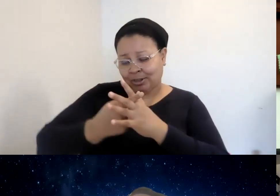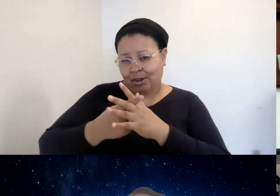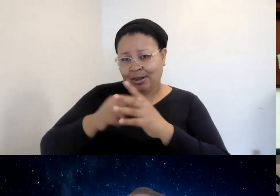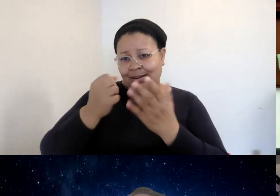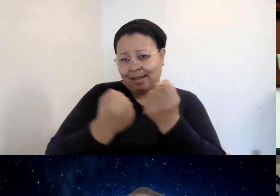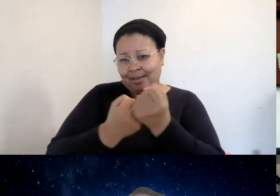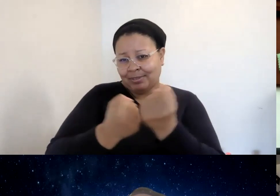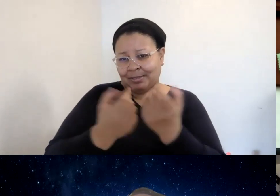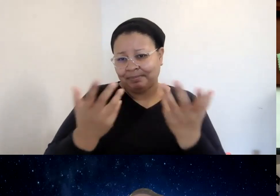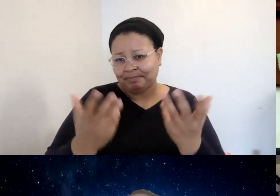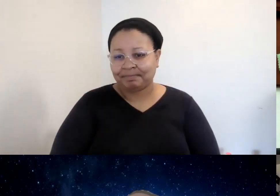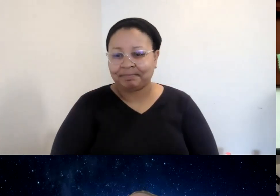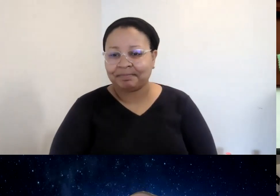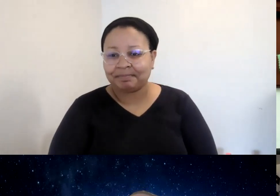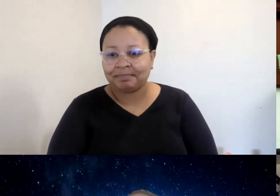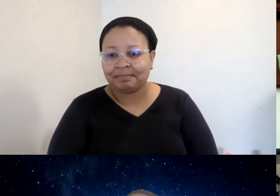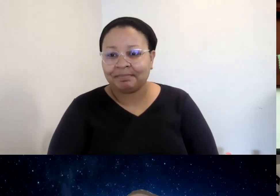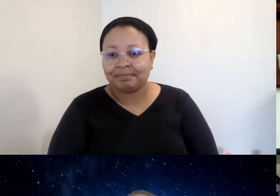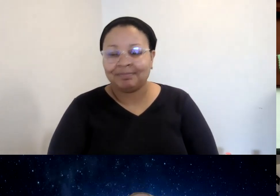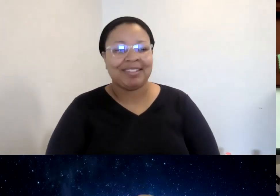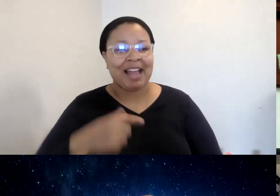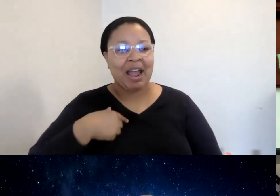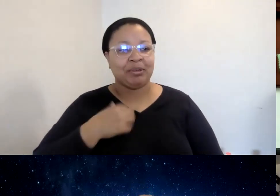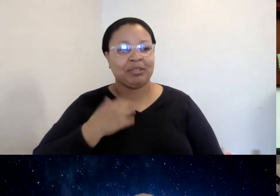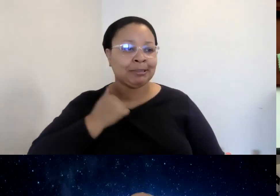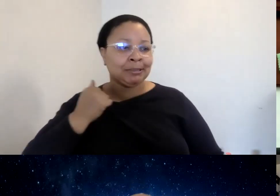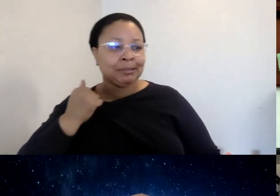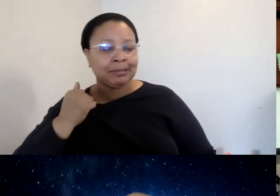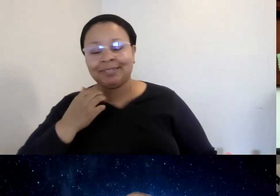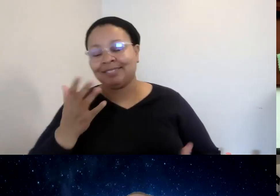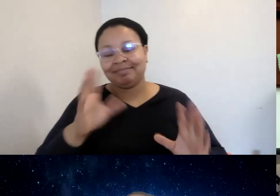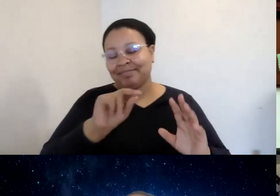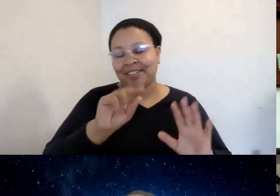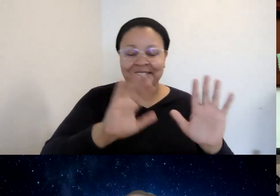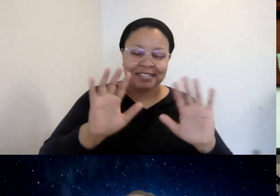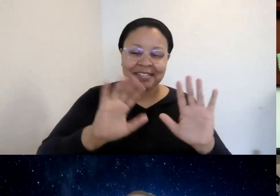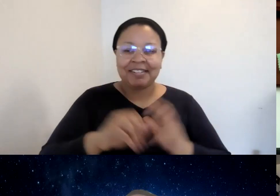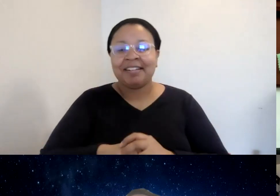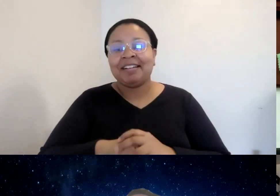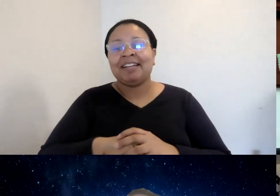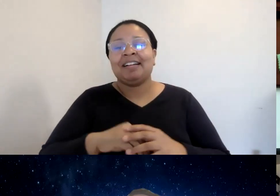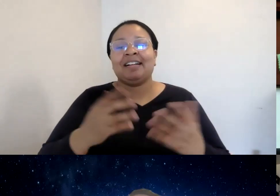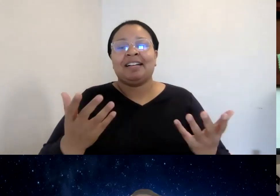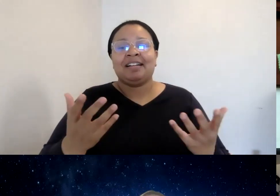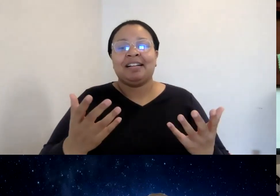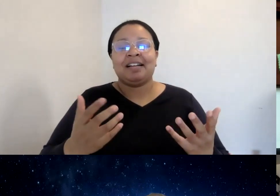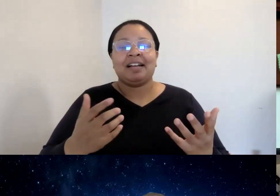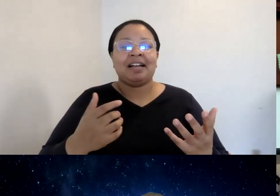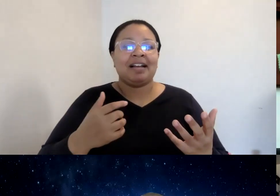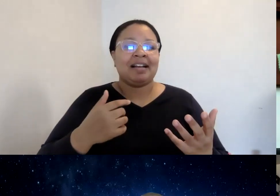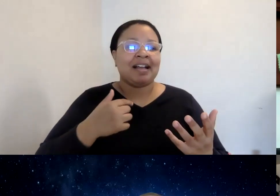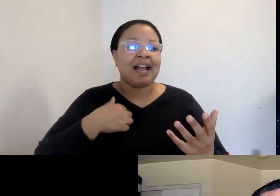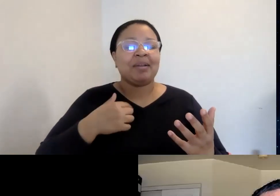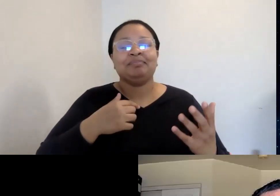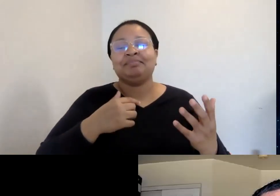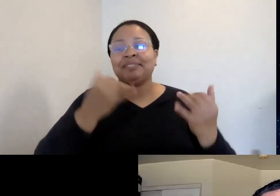I think I was dragged. No, I think I was dragged via, inaccessibility. I think that one of the